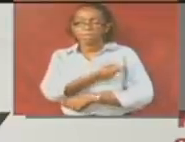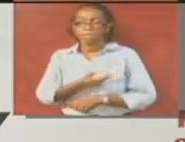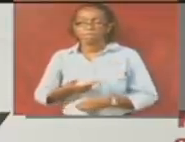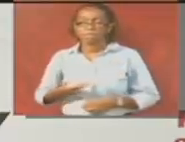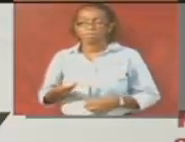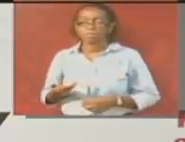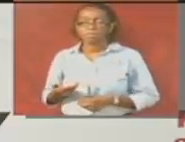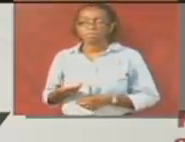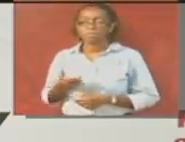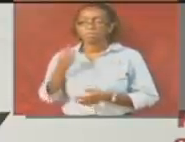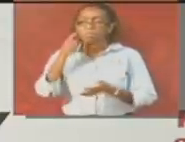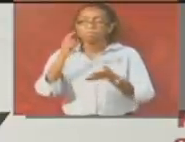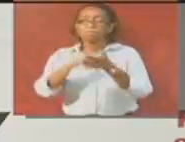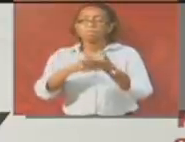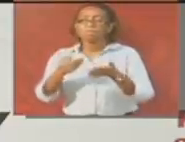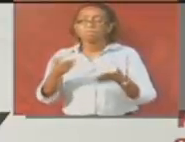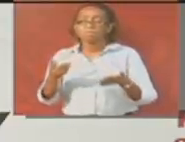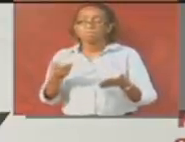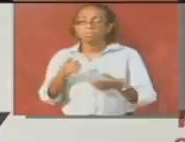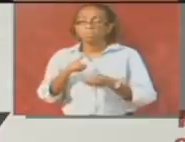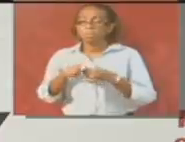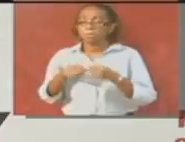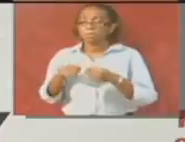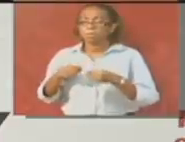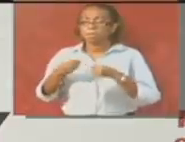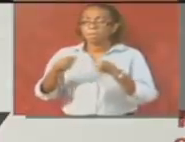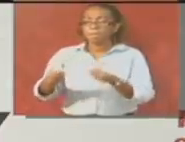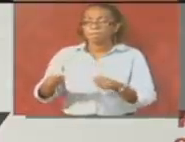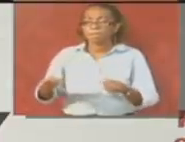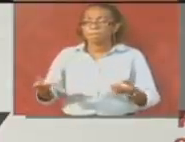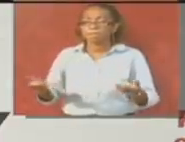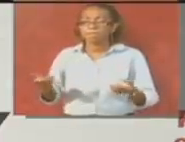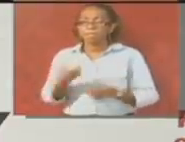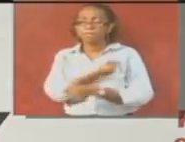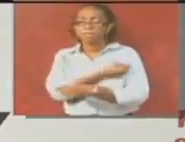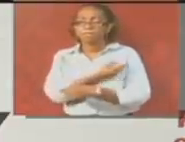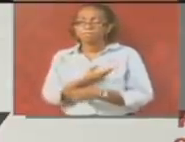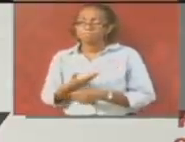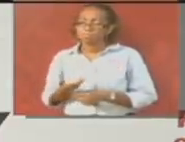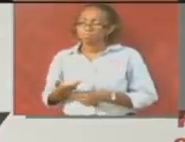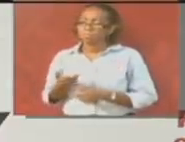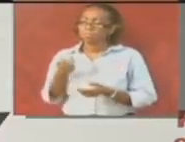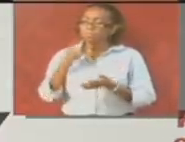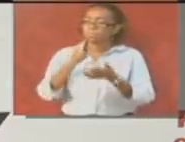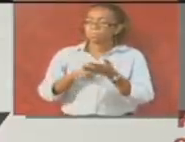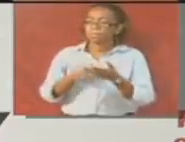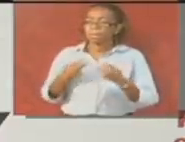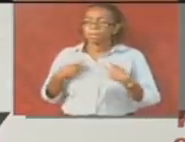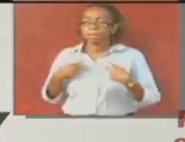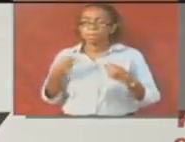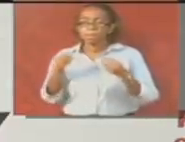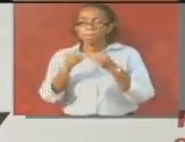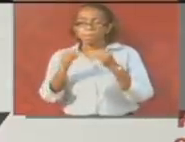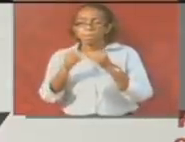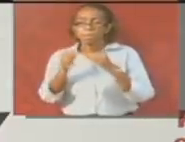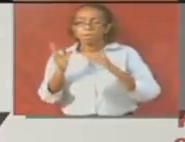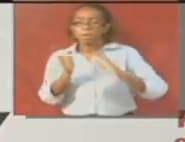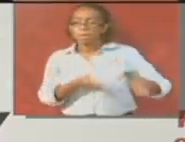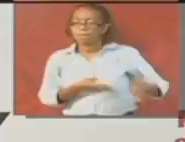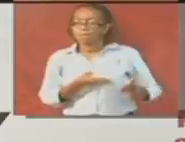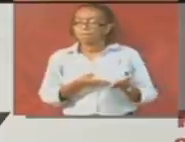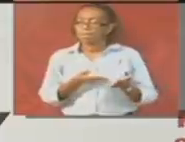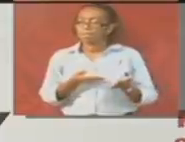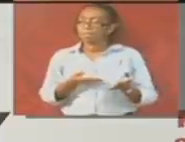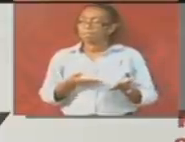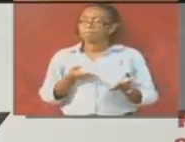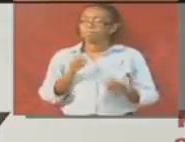extra doses. There's additional volume within the vials that allows additional doses to be distributed. So